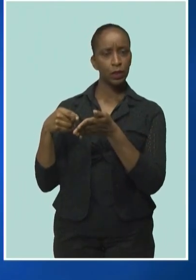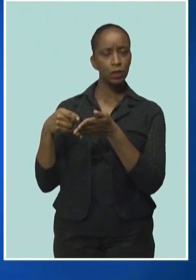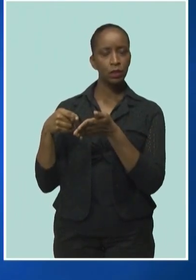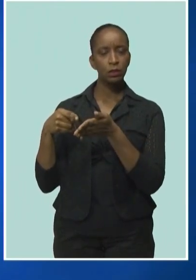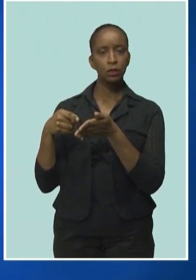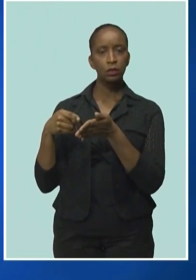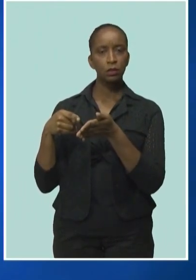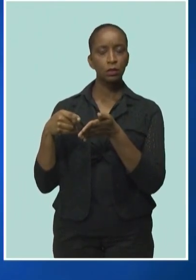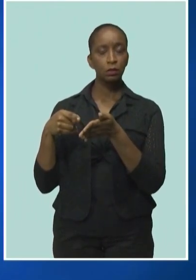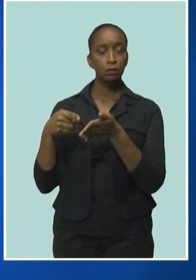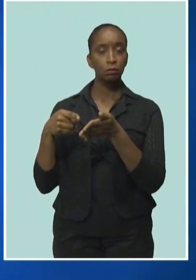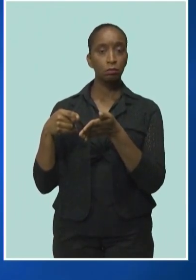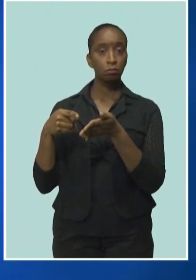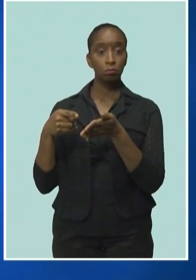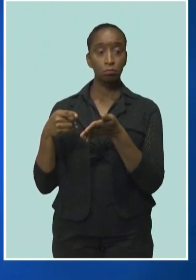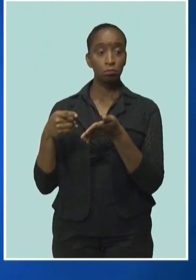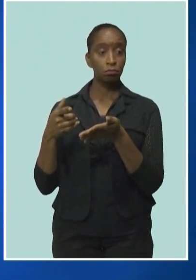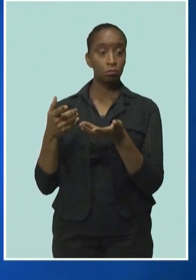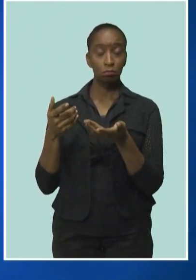anybody